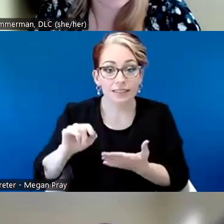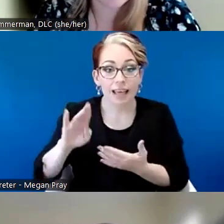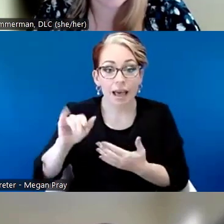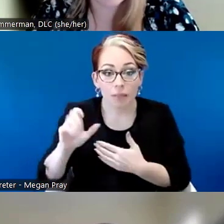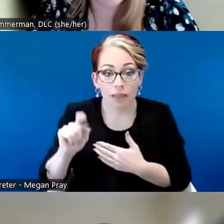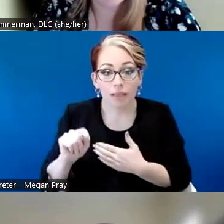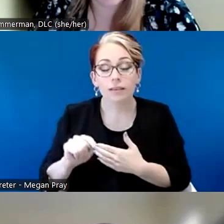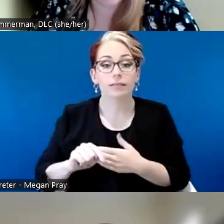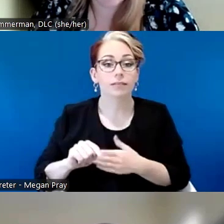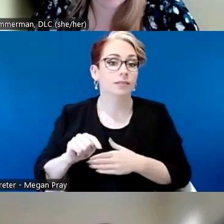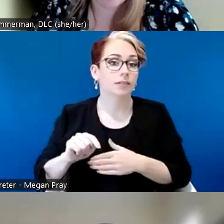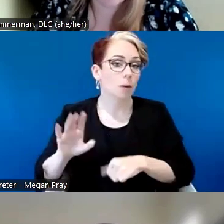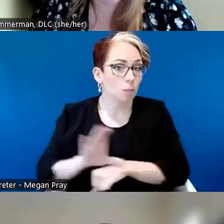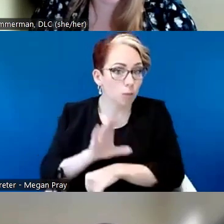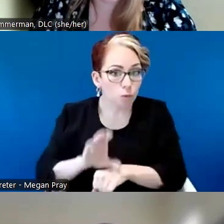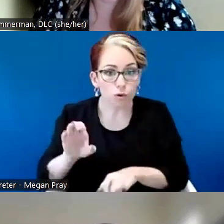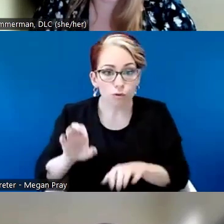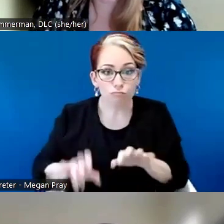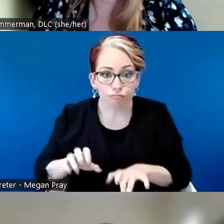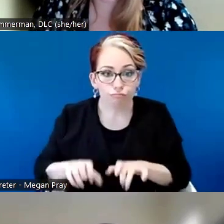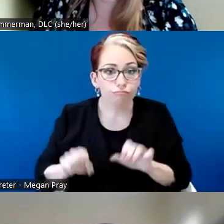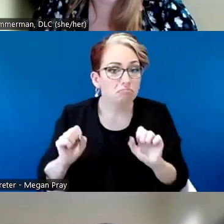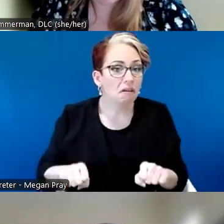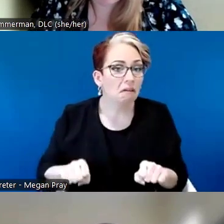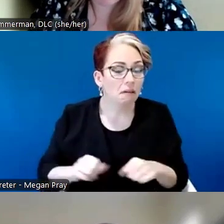And you can either print it